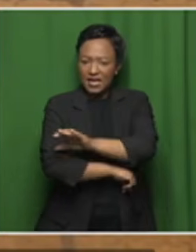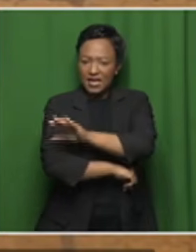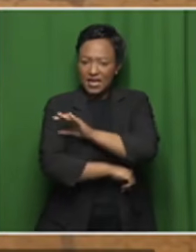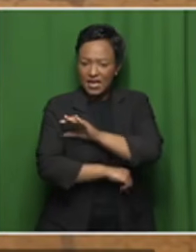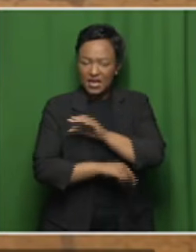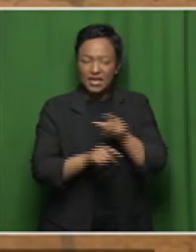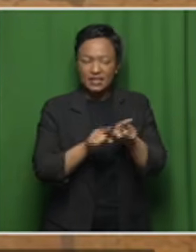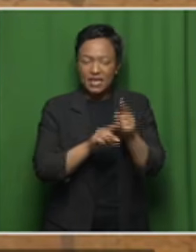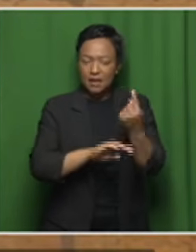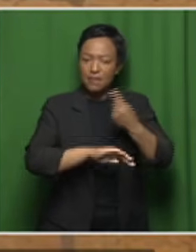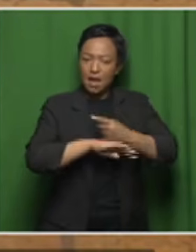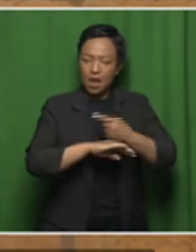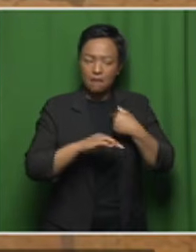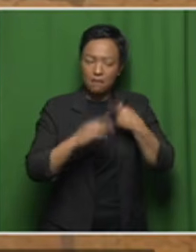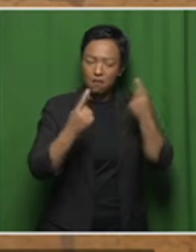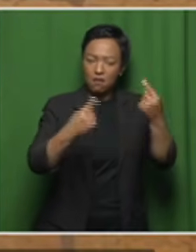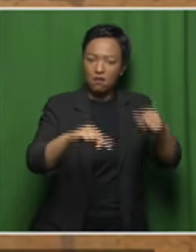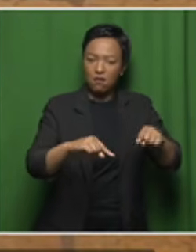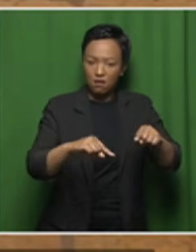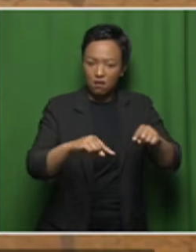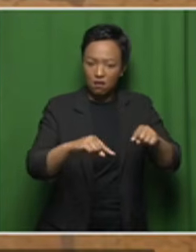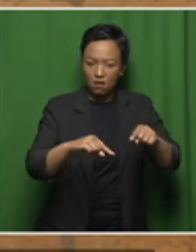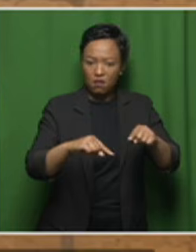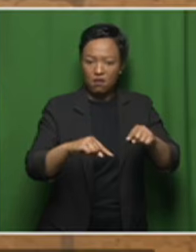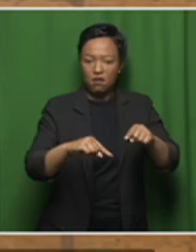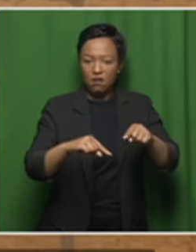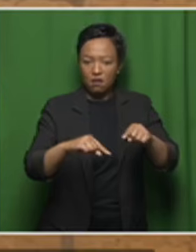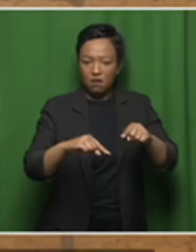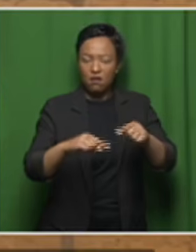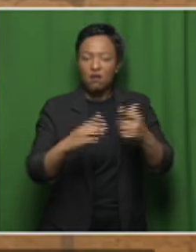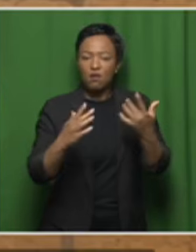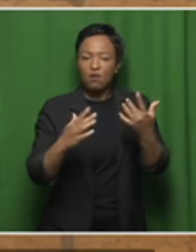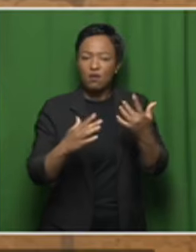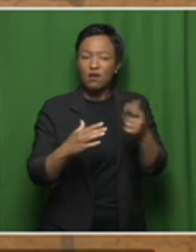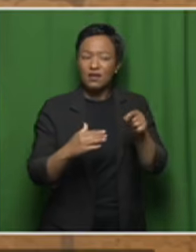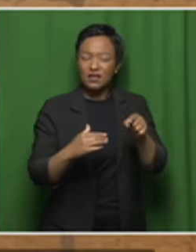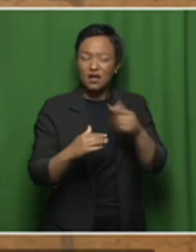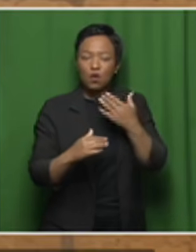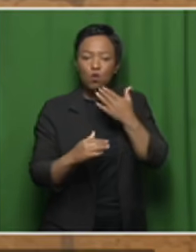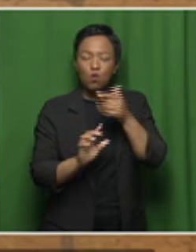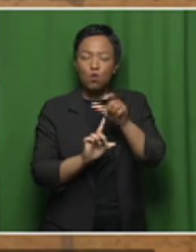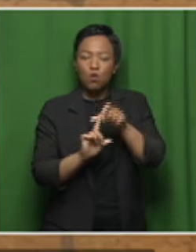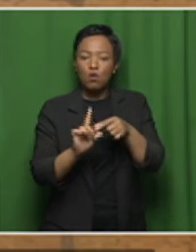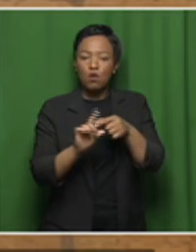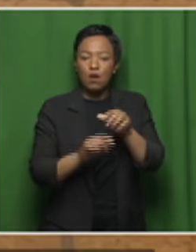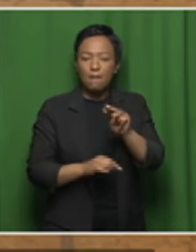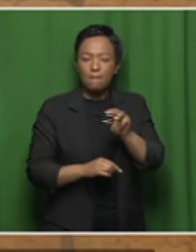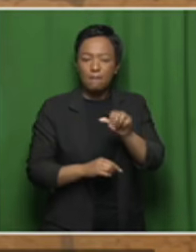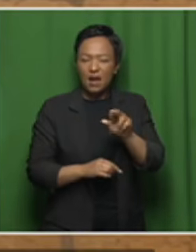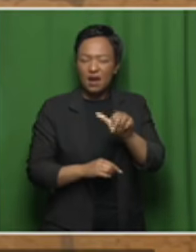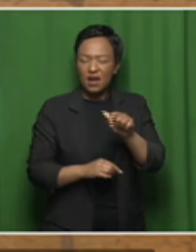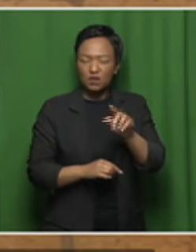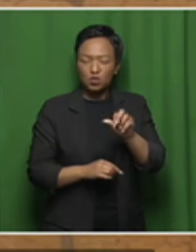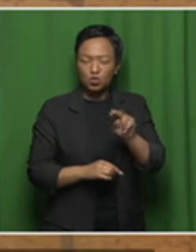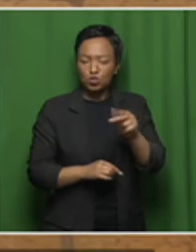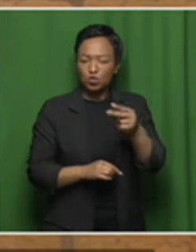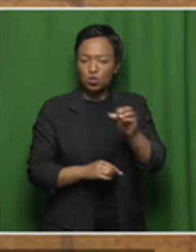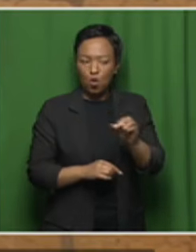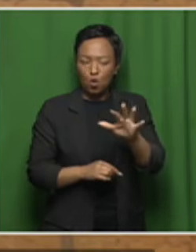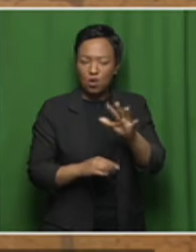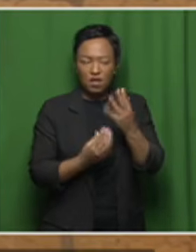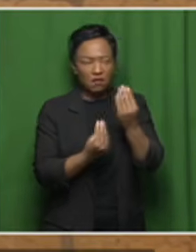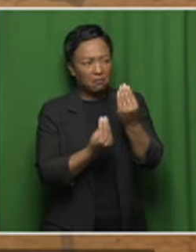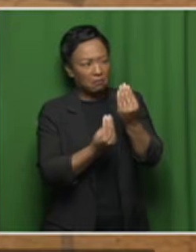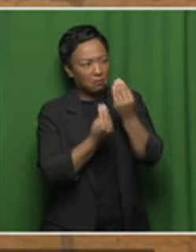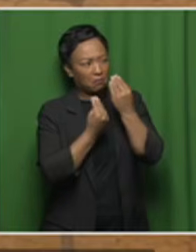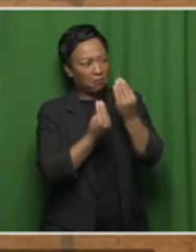day, I met a client navigator there at Mararanto. That's when they educated me about PrEP. And that's where